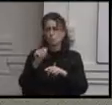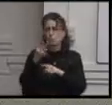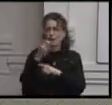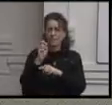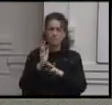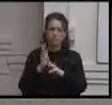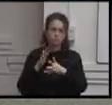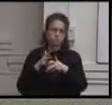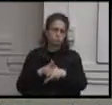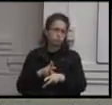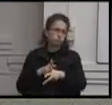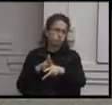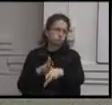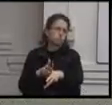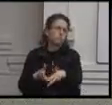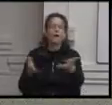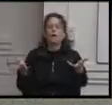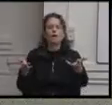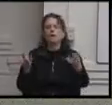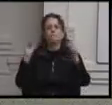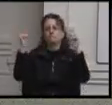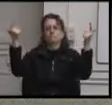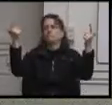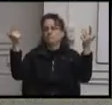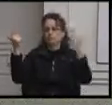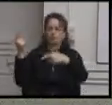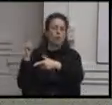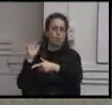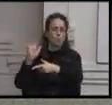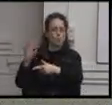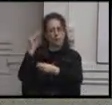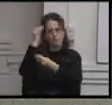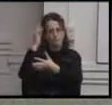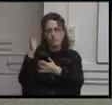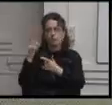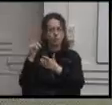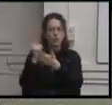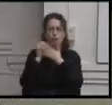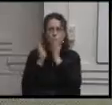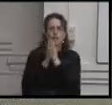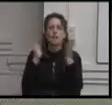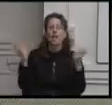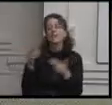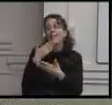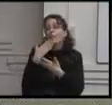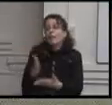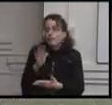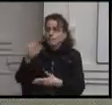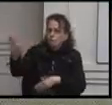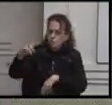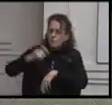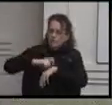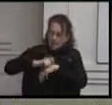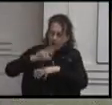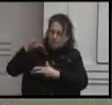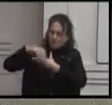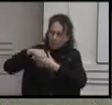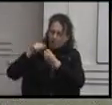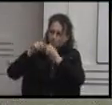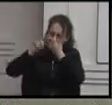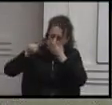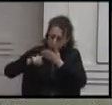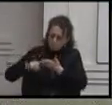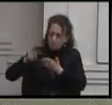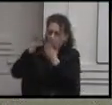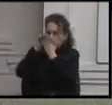really thorough and very useful presentation, and I appreciate you gathering all that information. And I do feel like it helps everybody who's here, it helps